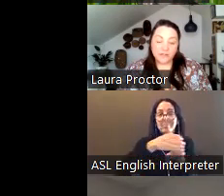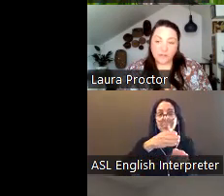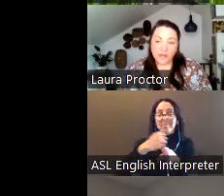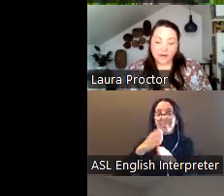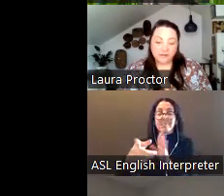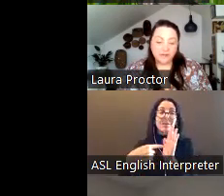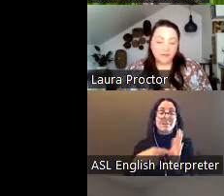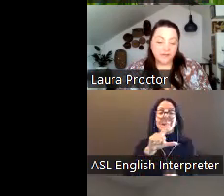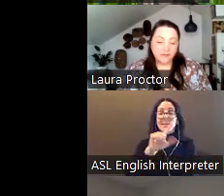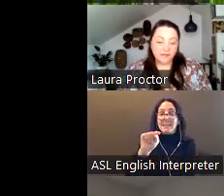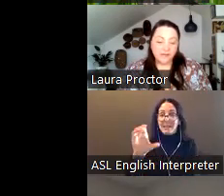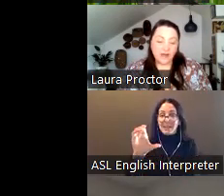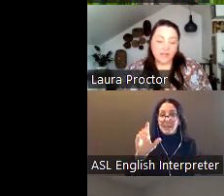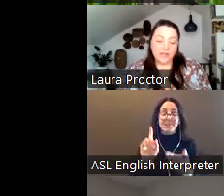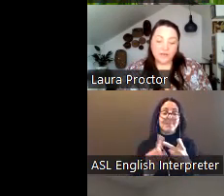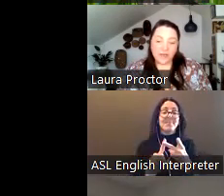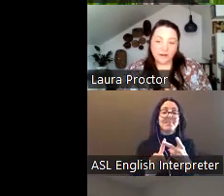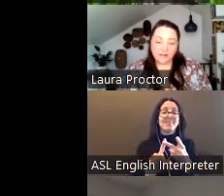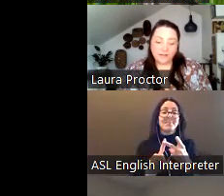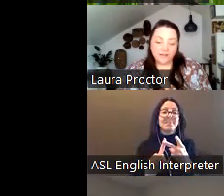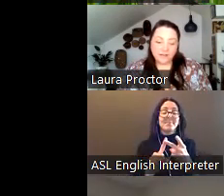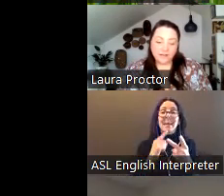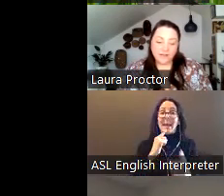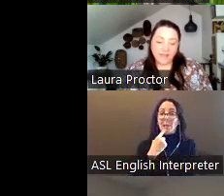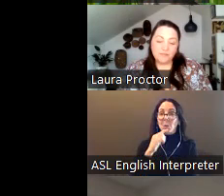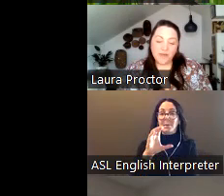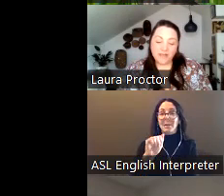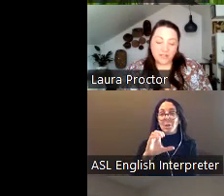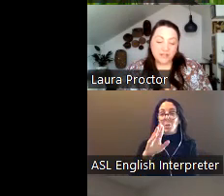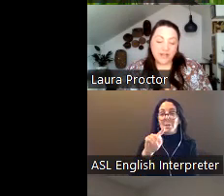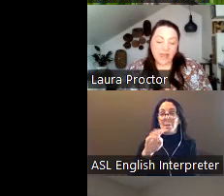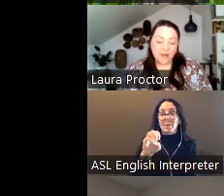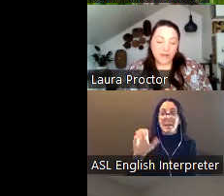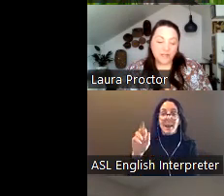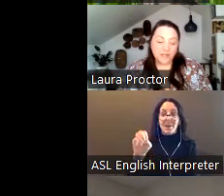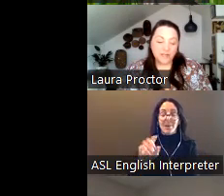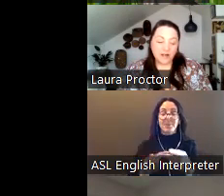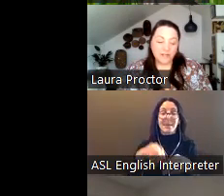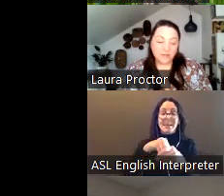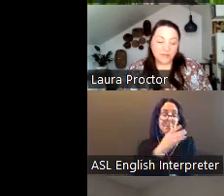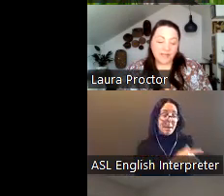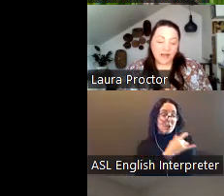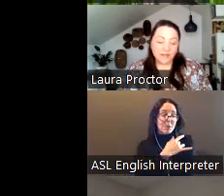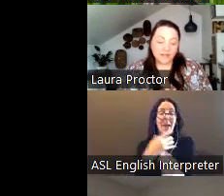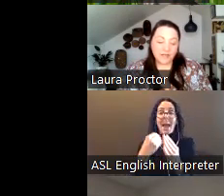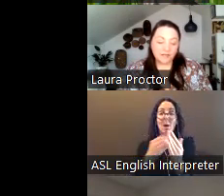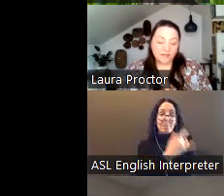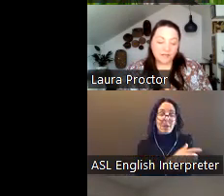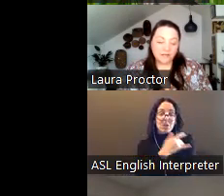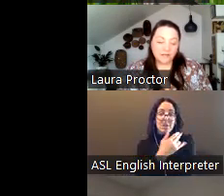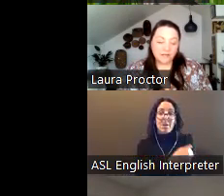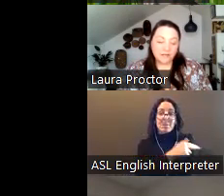including long-term care, acute care, inpatient and outpatient hospital